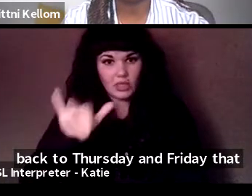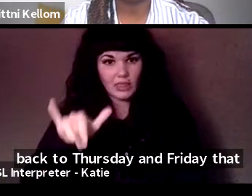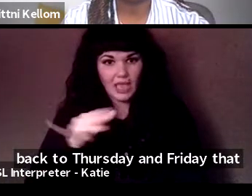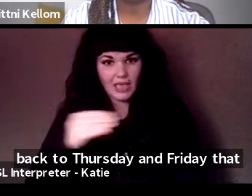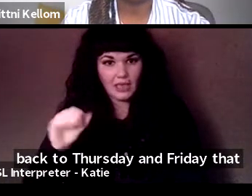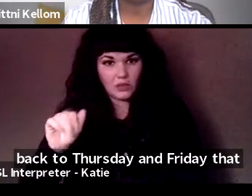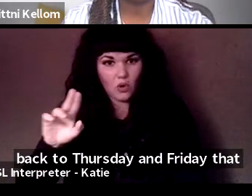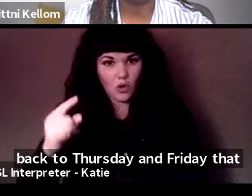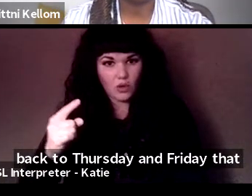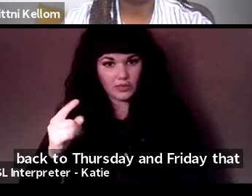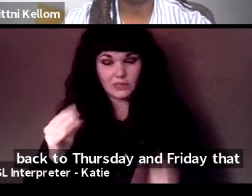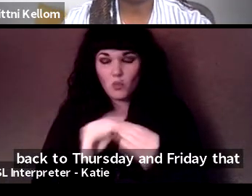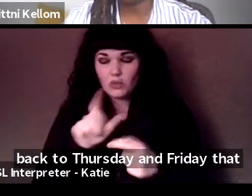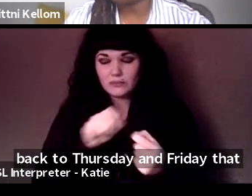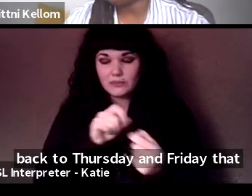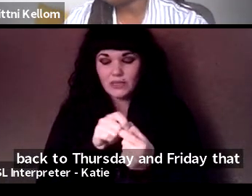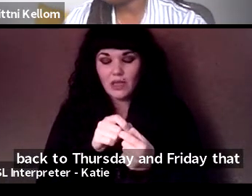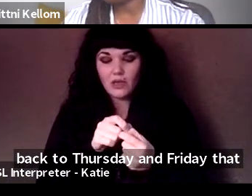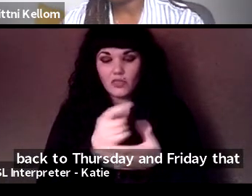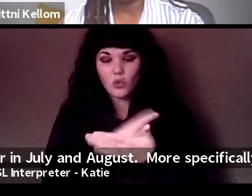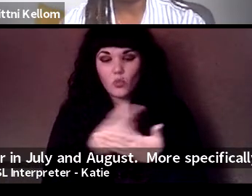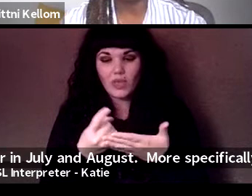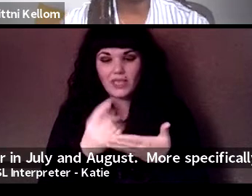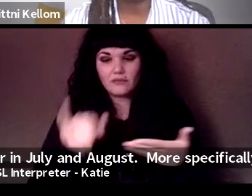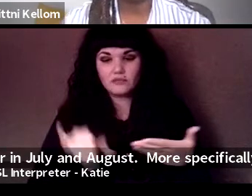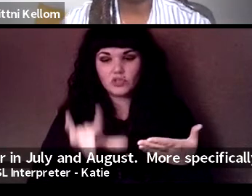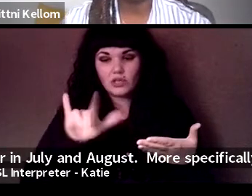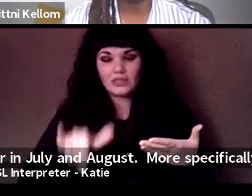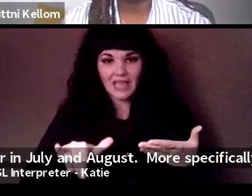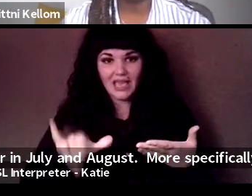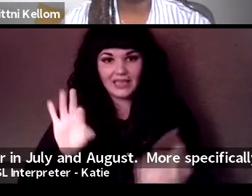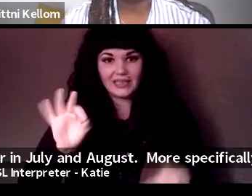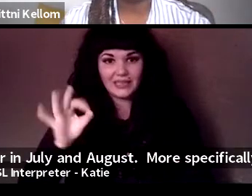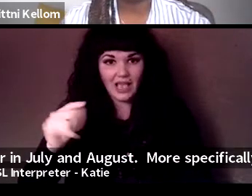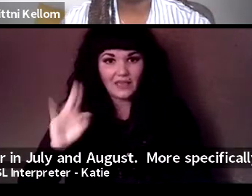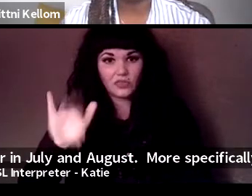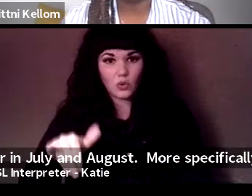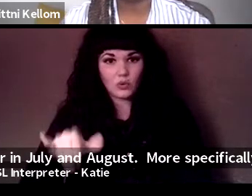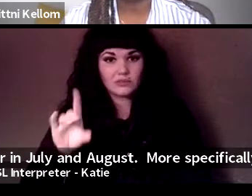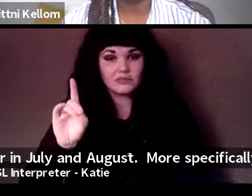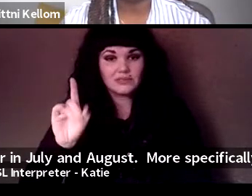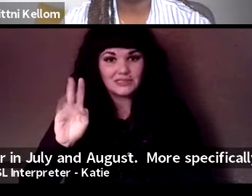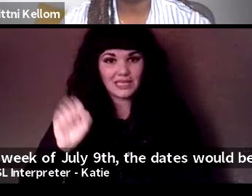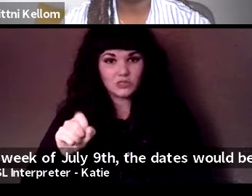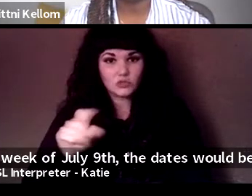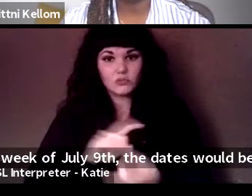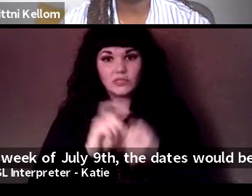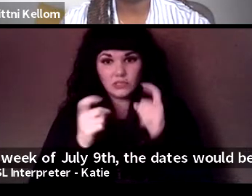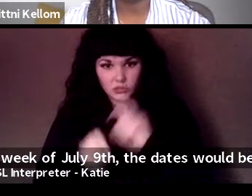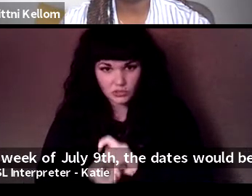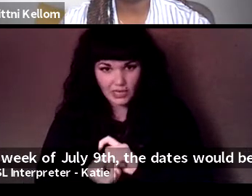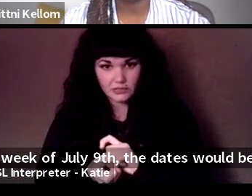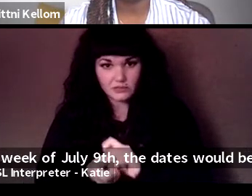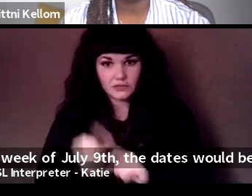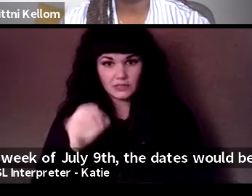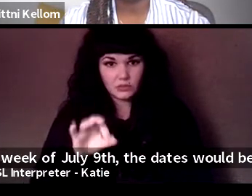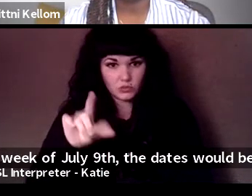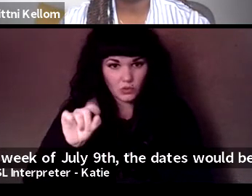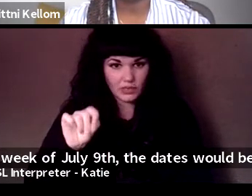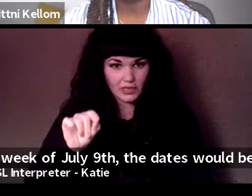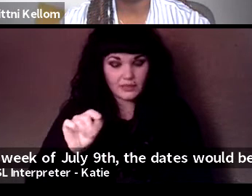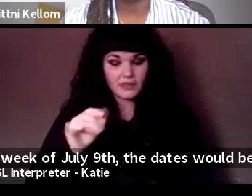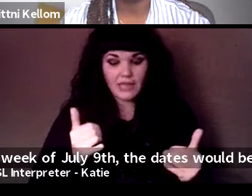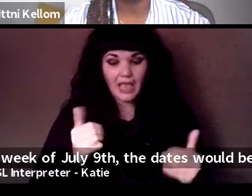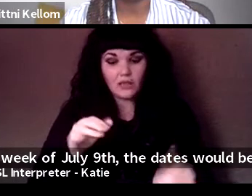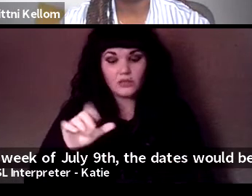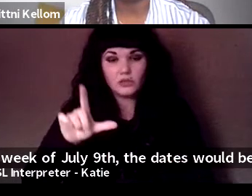of July 9th, the dates would be moved from the 19th and the 20th to the 22nd and 23rd. The